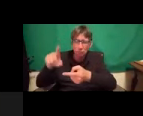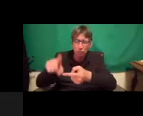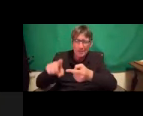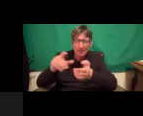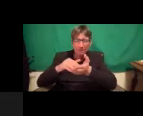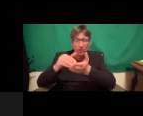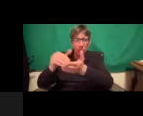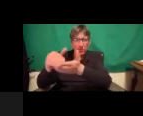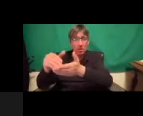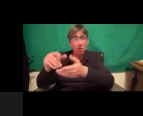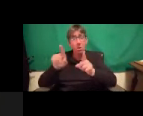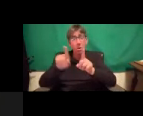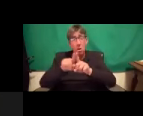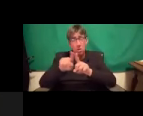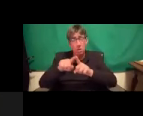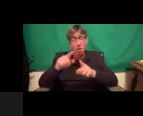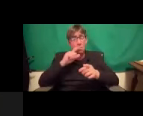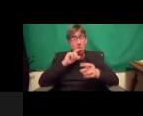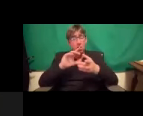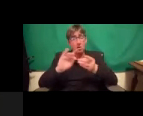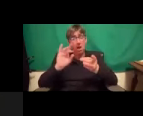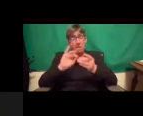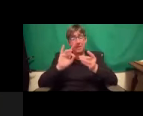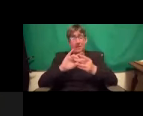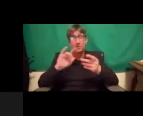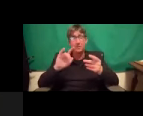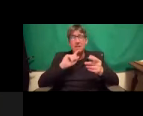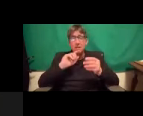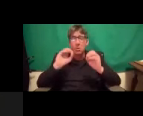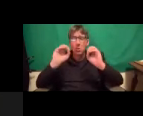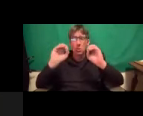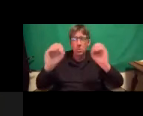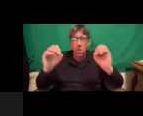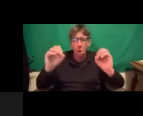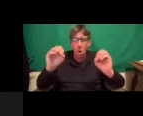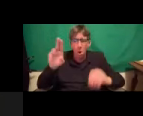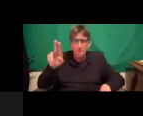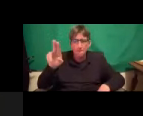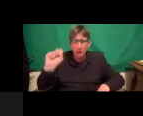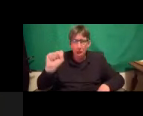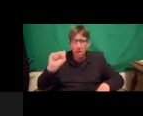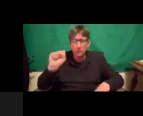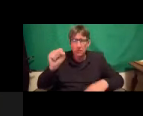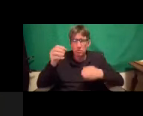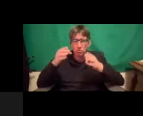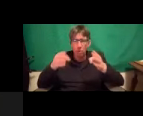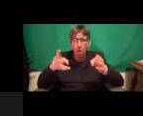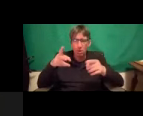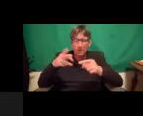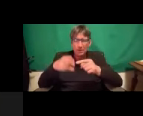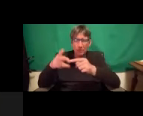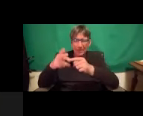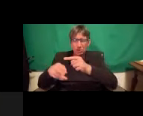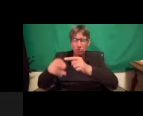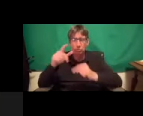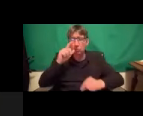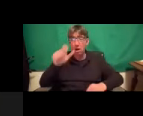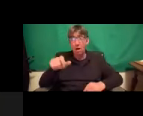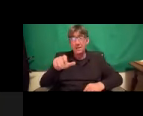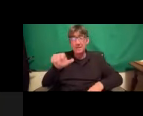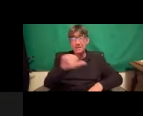comment that frankly, I don't think any bus routes should be facing any decrease in frequency because like the 112, these buses